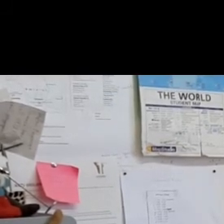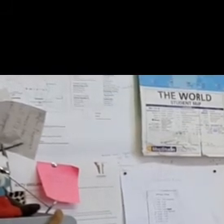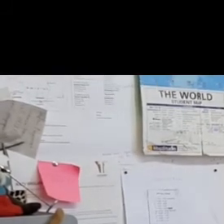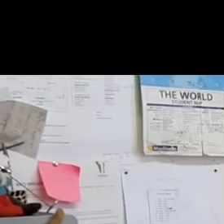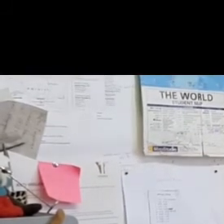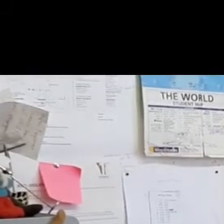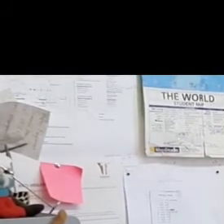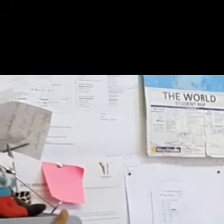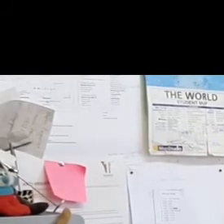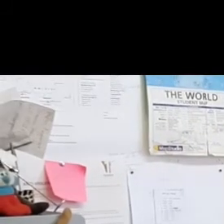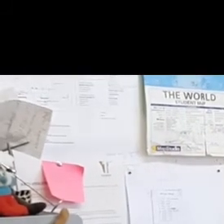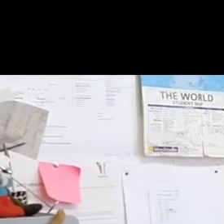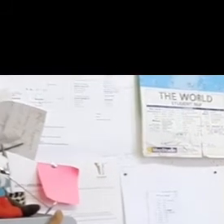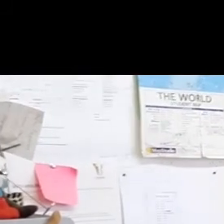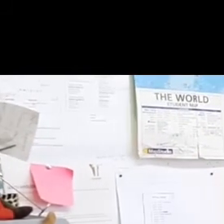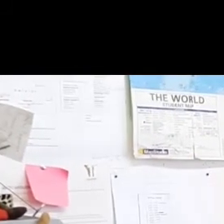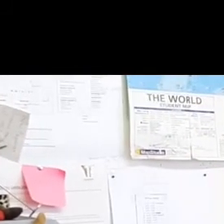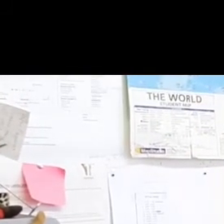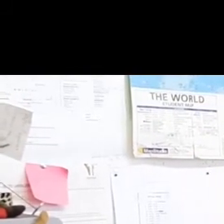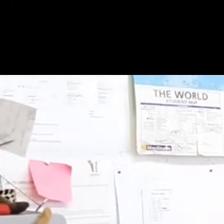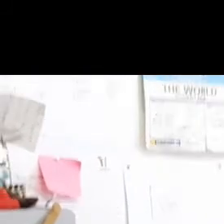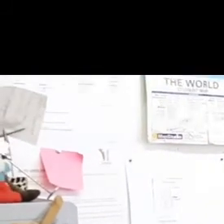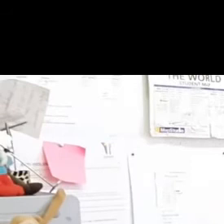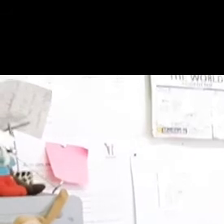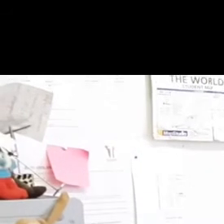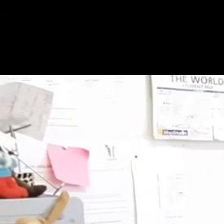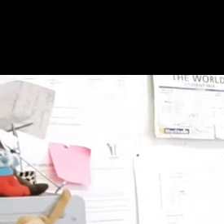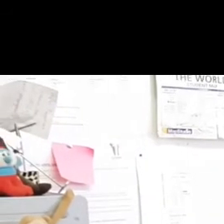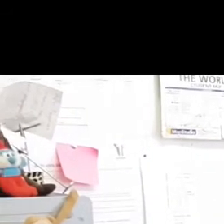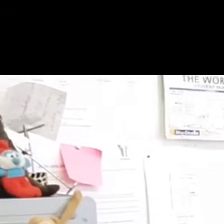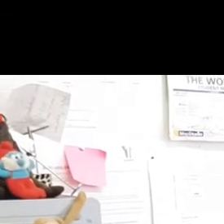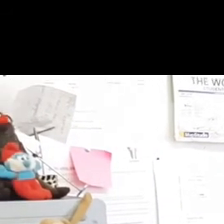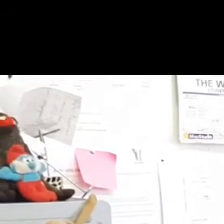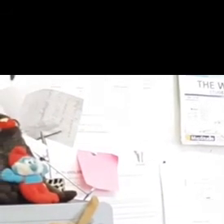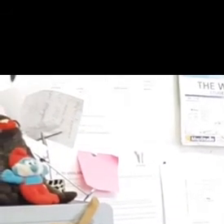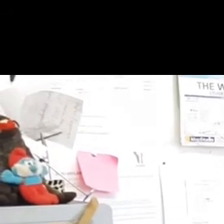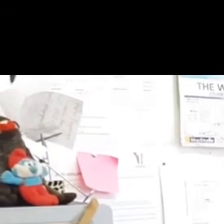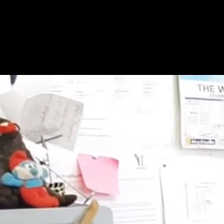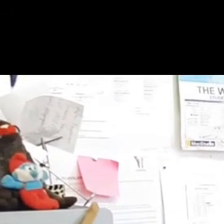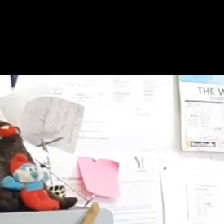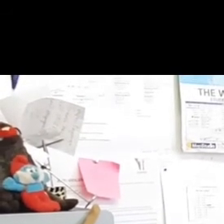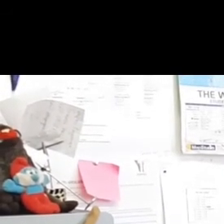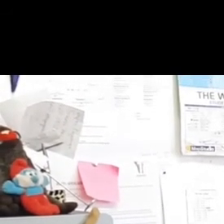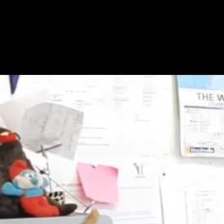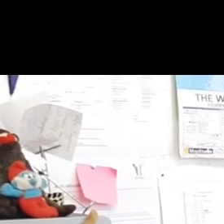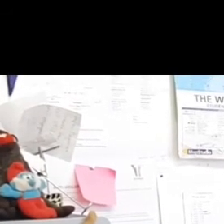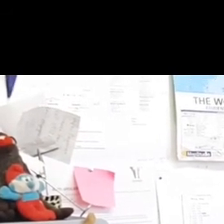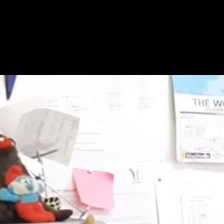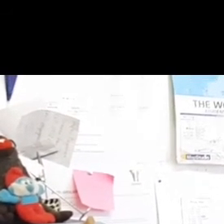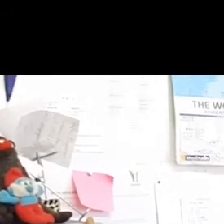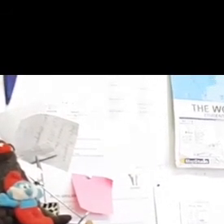And also the teachers complained that they really didn't look into the competencies that must